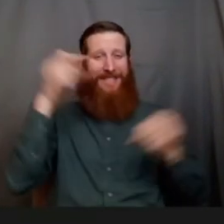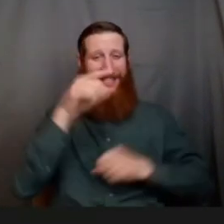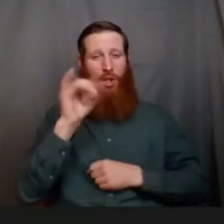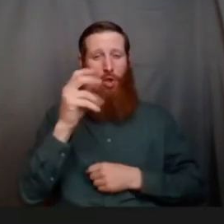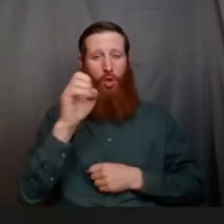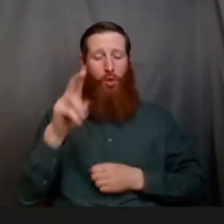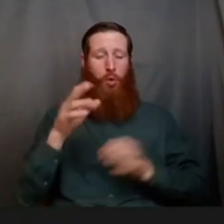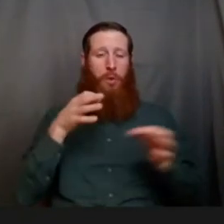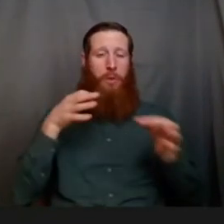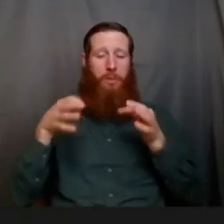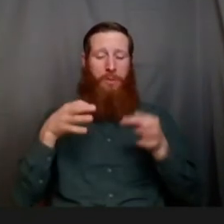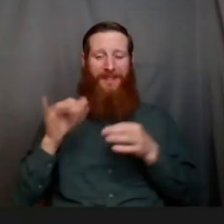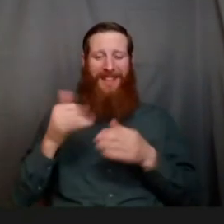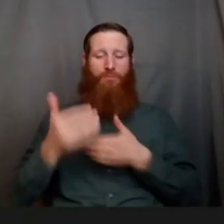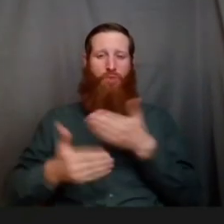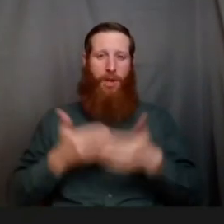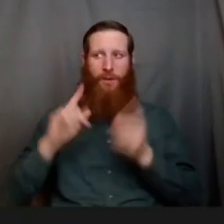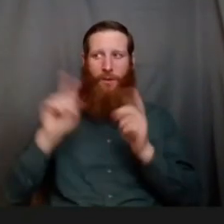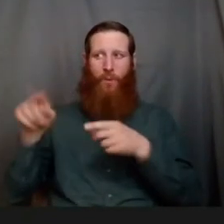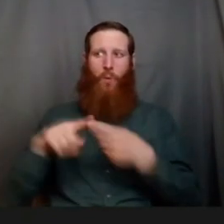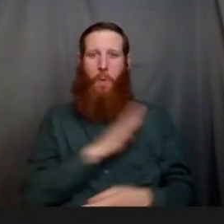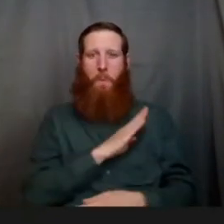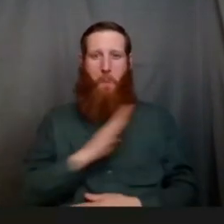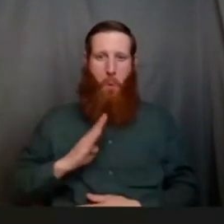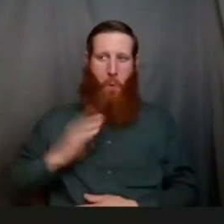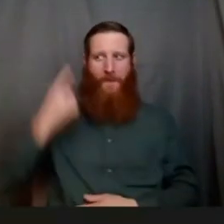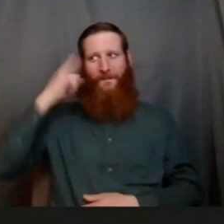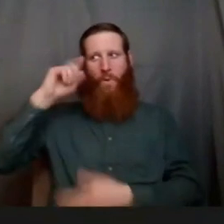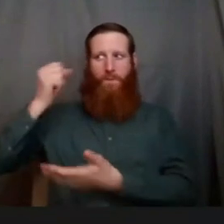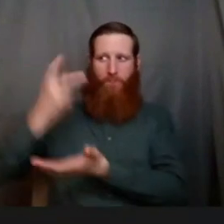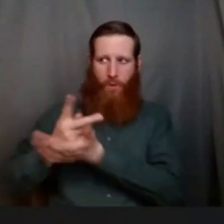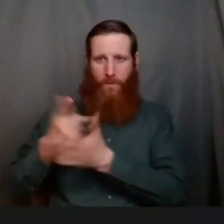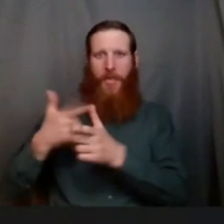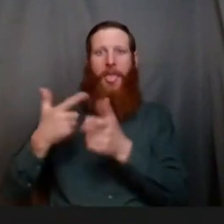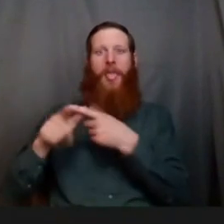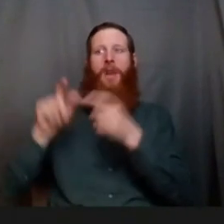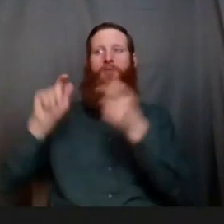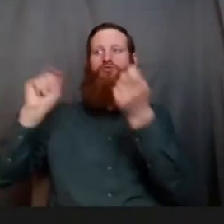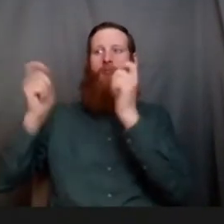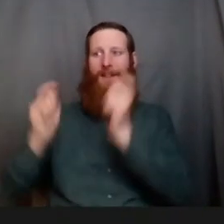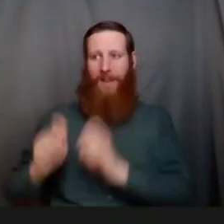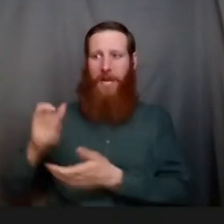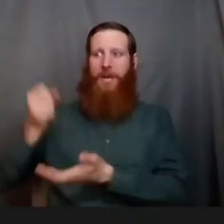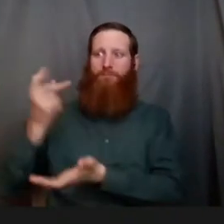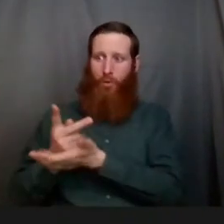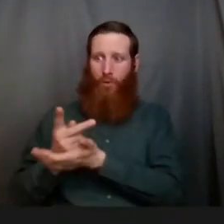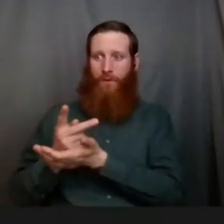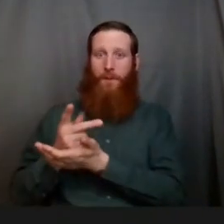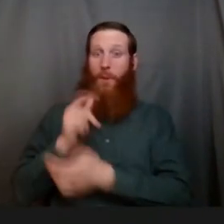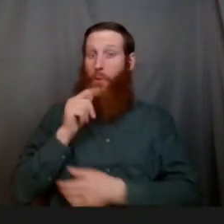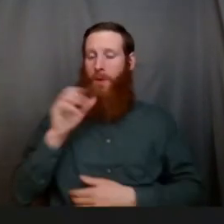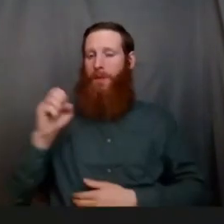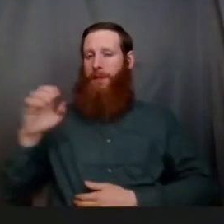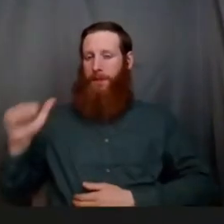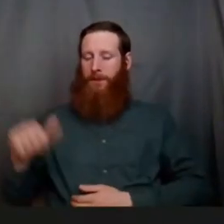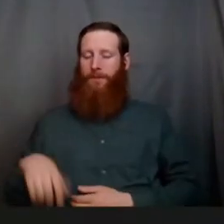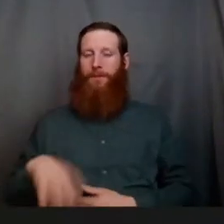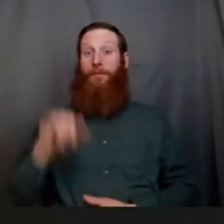process of it going to the board for approval, and then ratified and approved by SEA, if it is ratified and